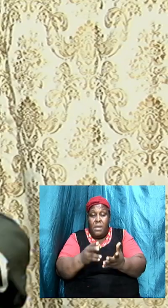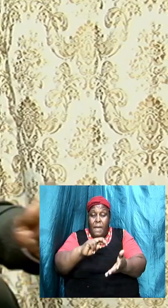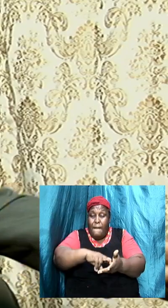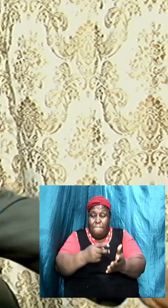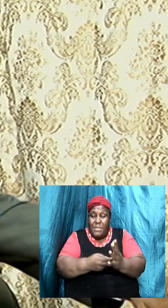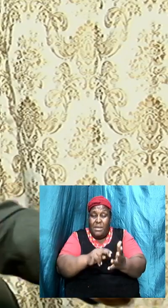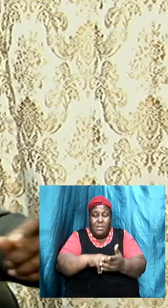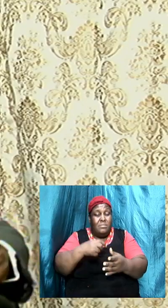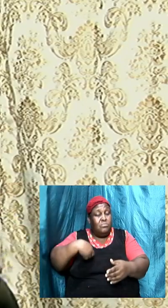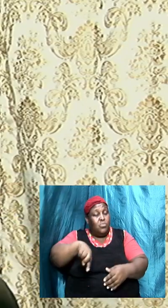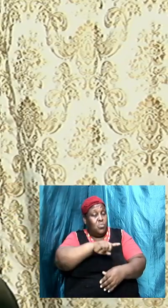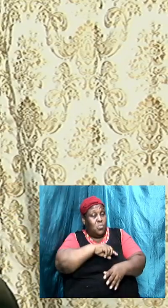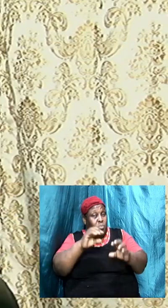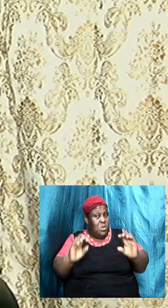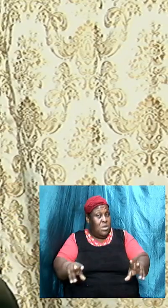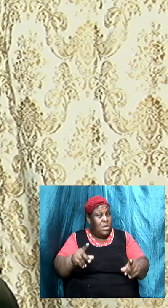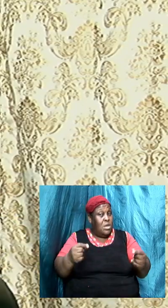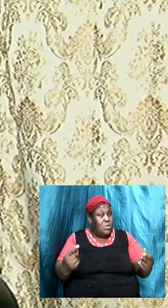we can do it.